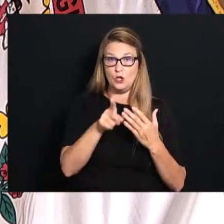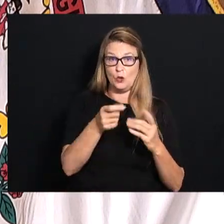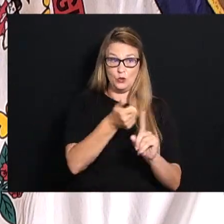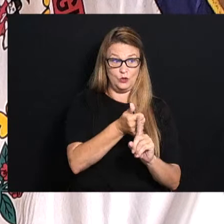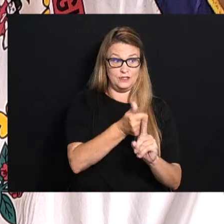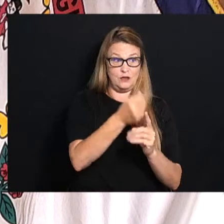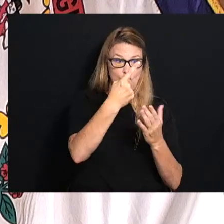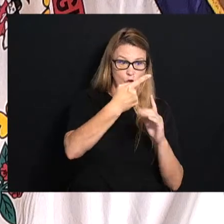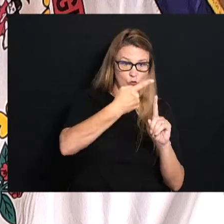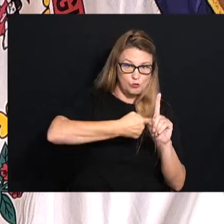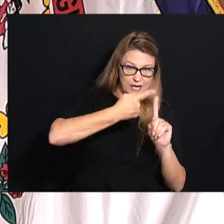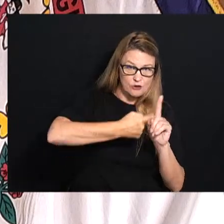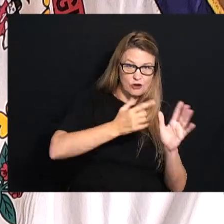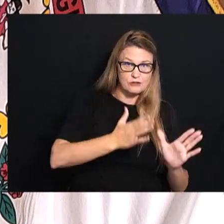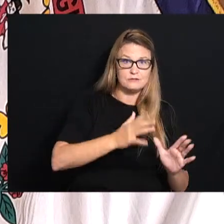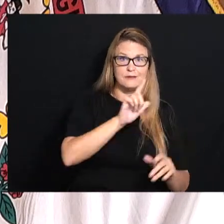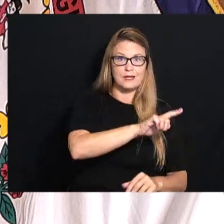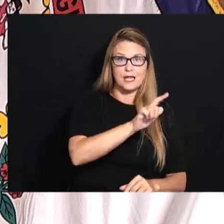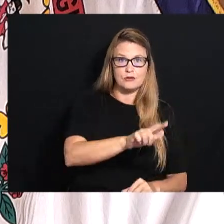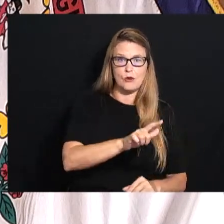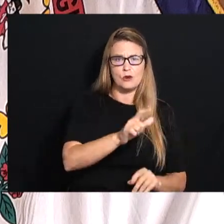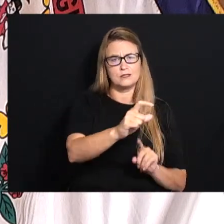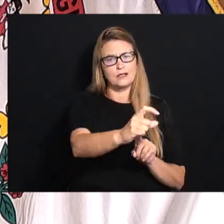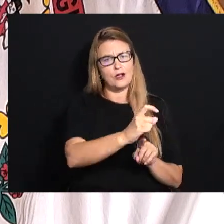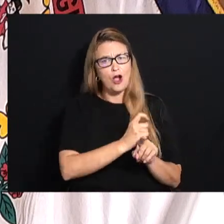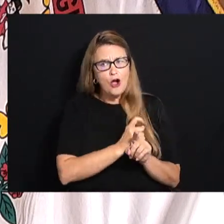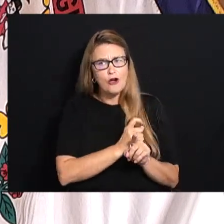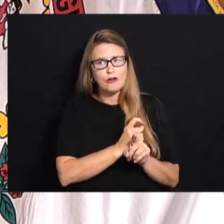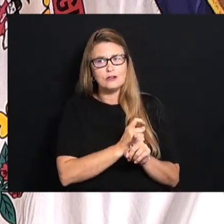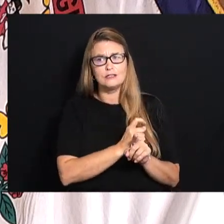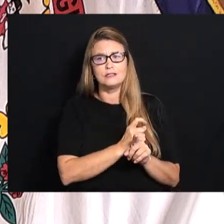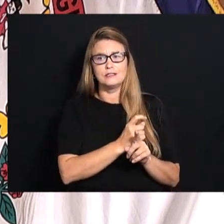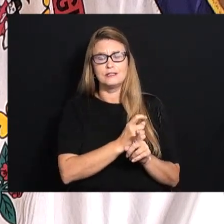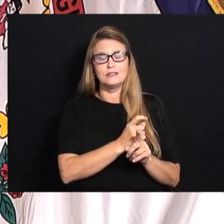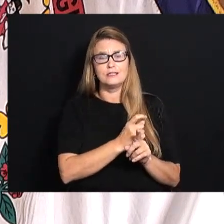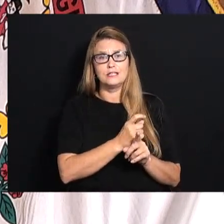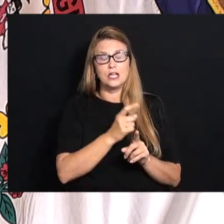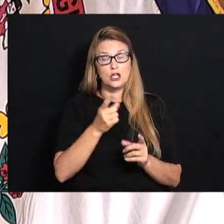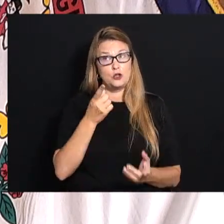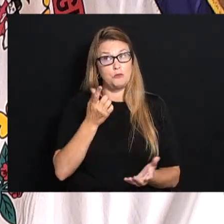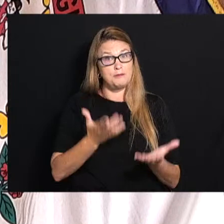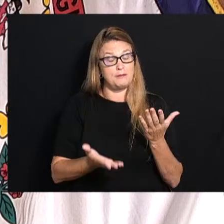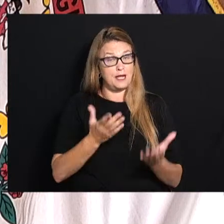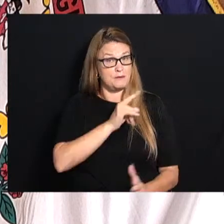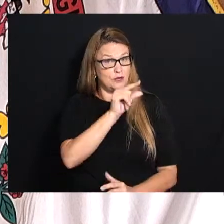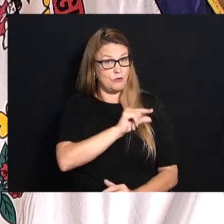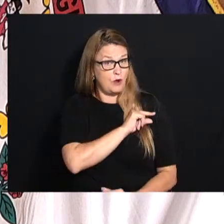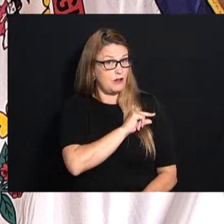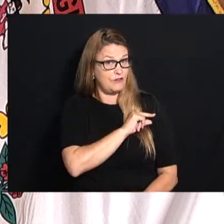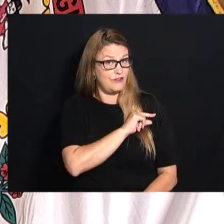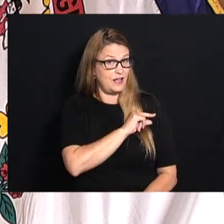or a landlord, please call us. If you think that you can qualify for